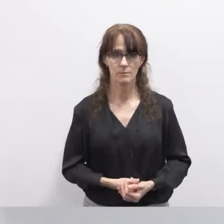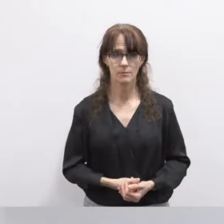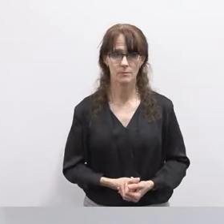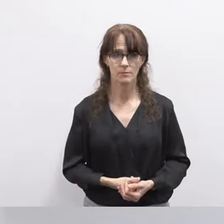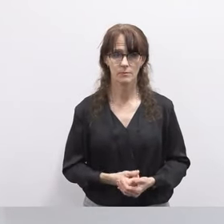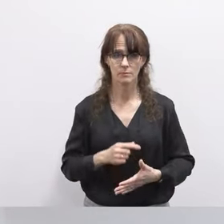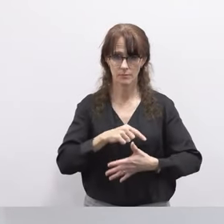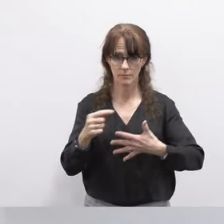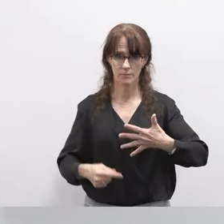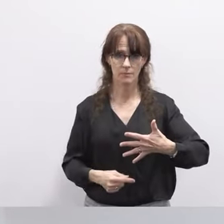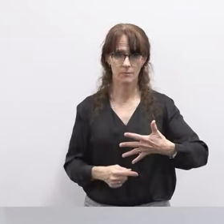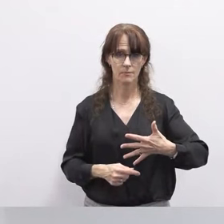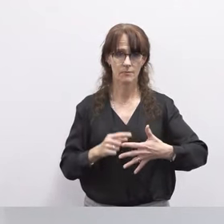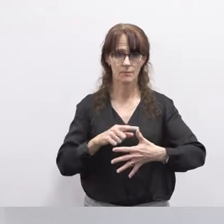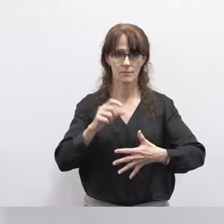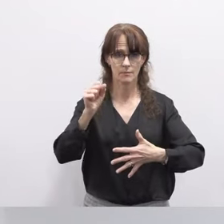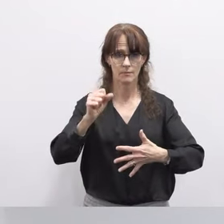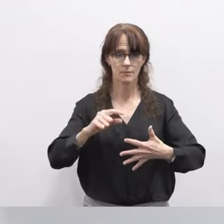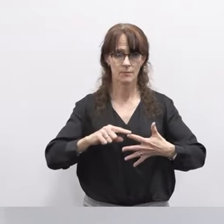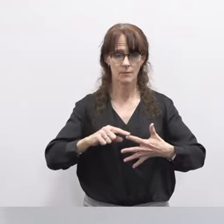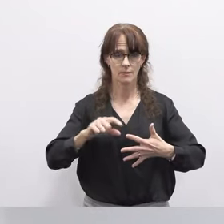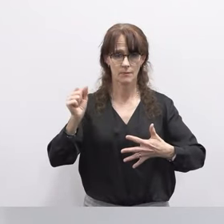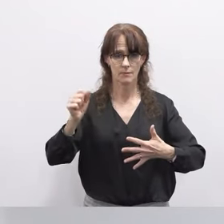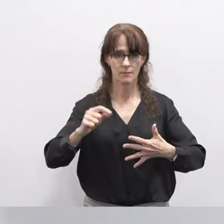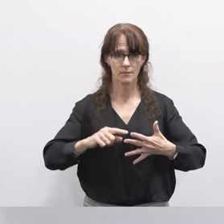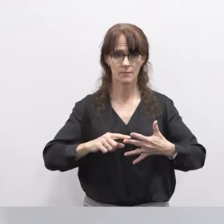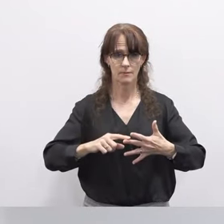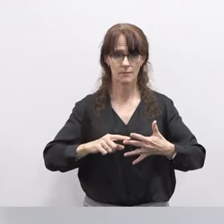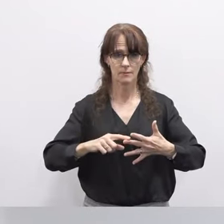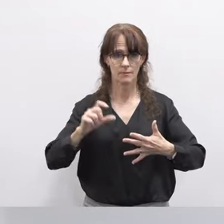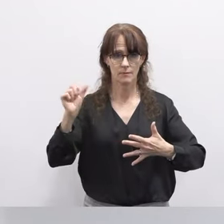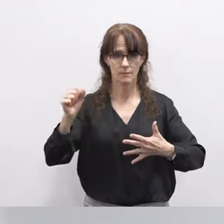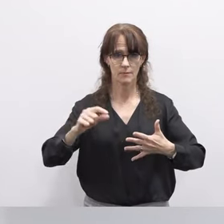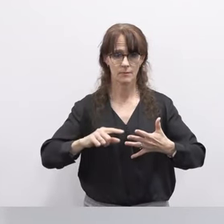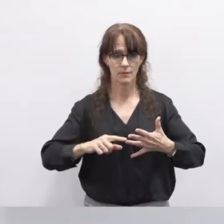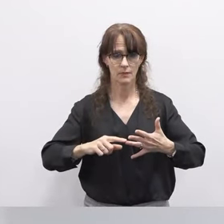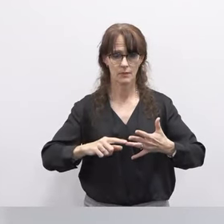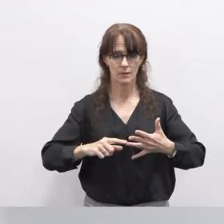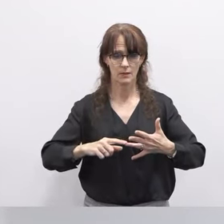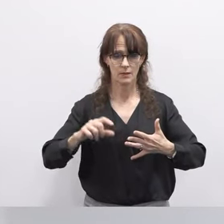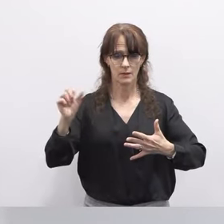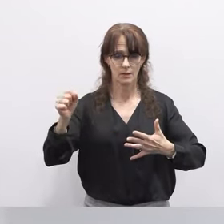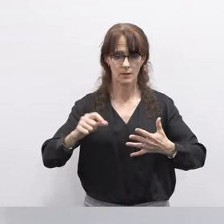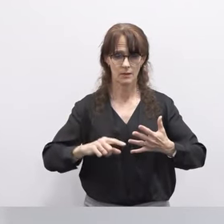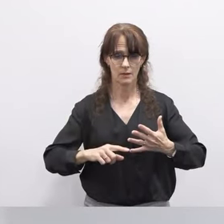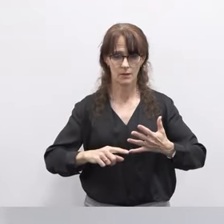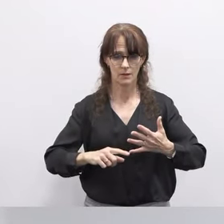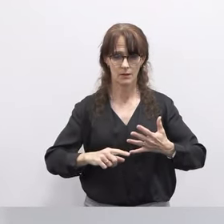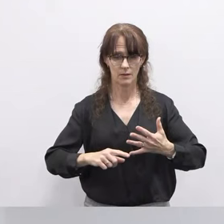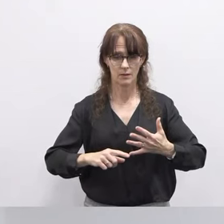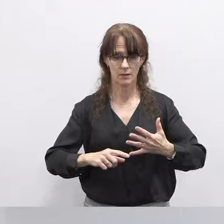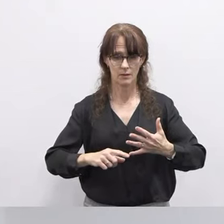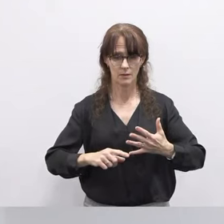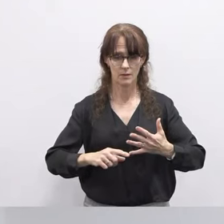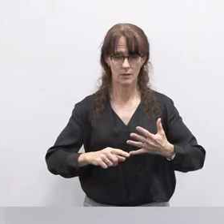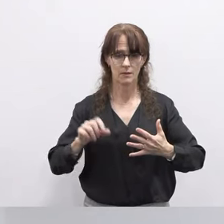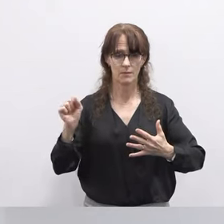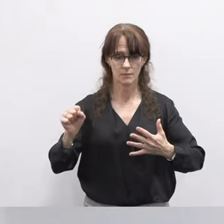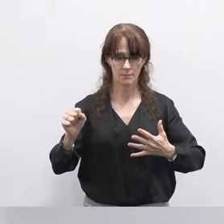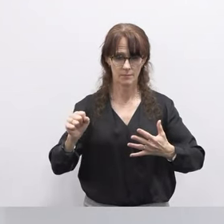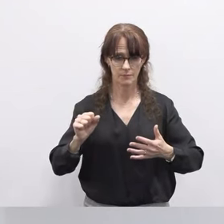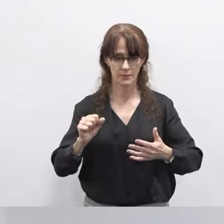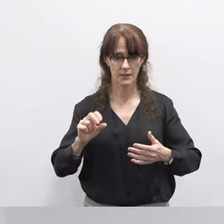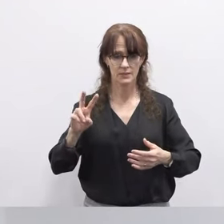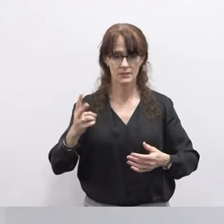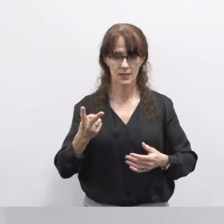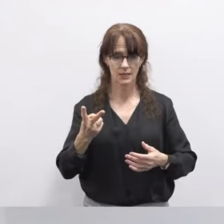Mr. Miller, how do you vote? Aye. Ms. Kerr? Aye. Ms. Craighead? Aye. Mr. Otto? Aye. I also vote aye, so that